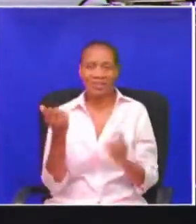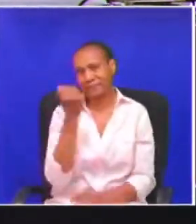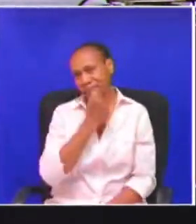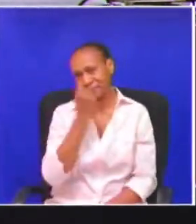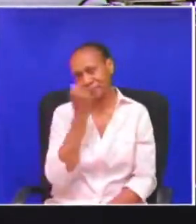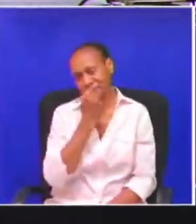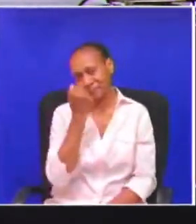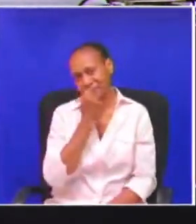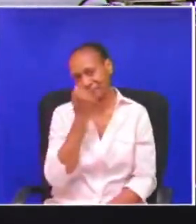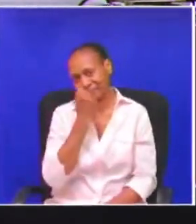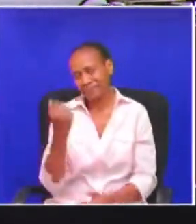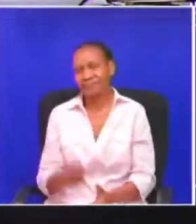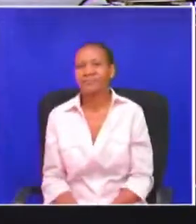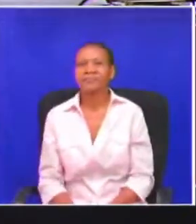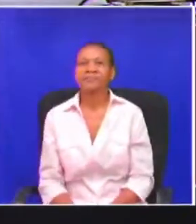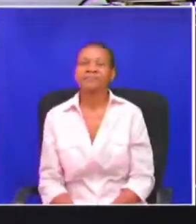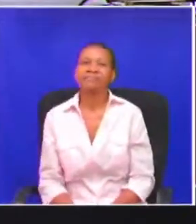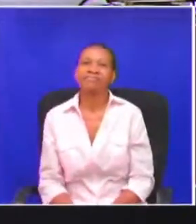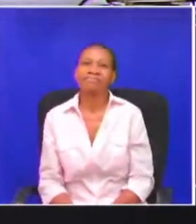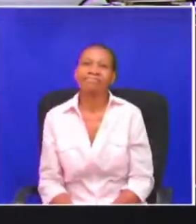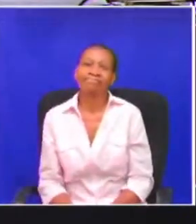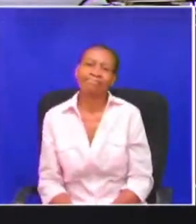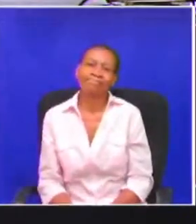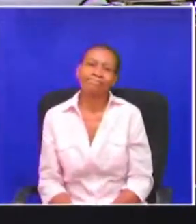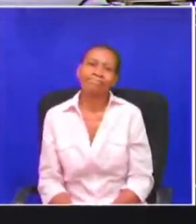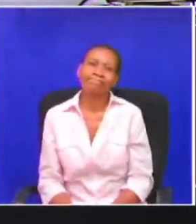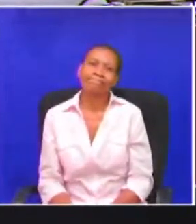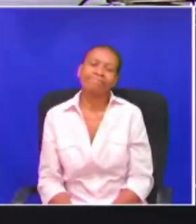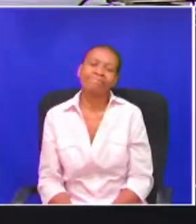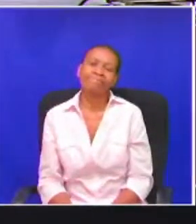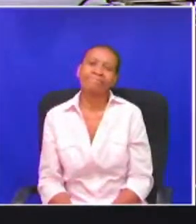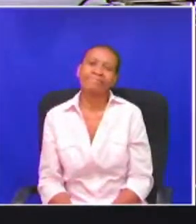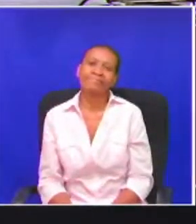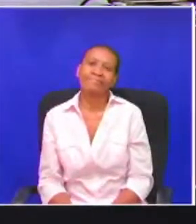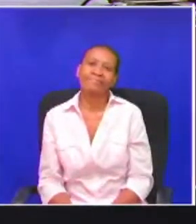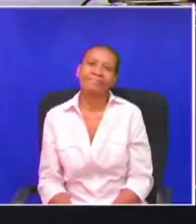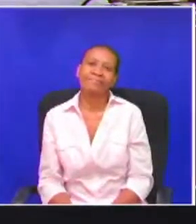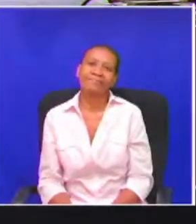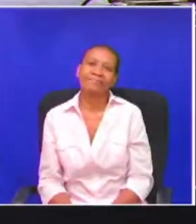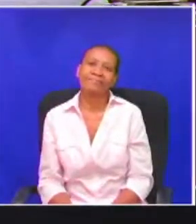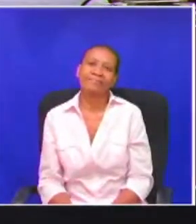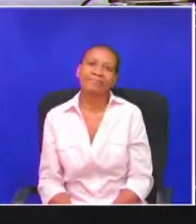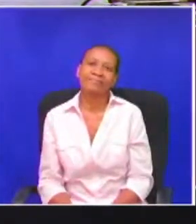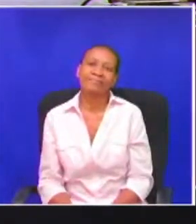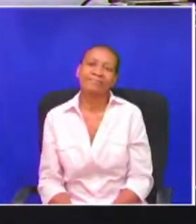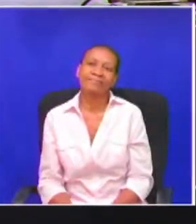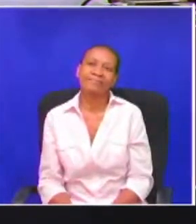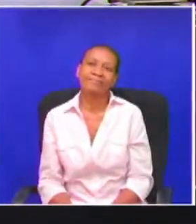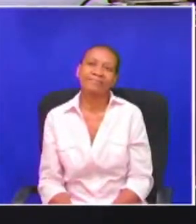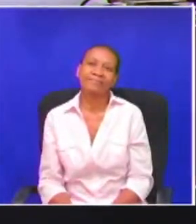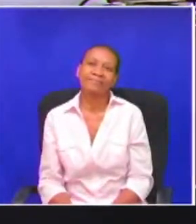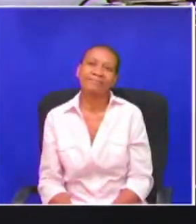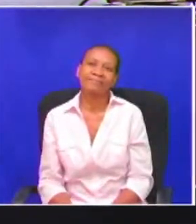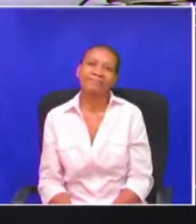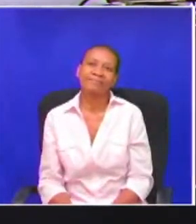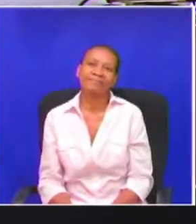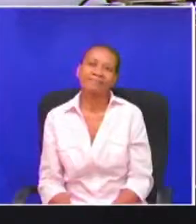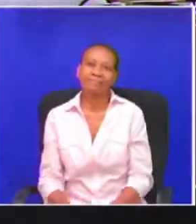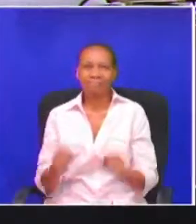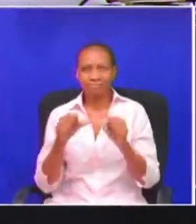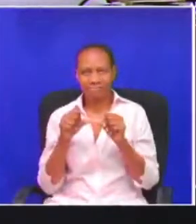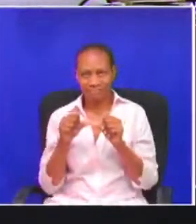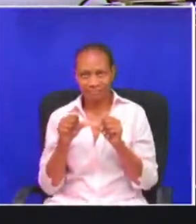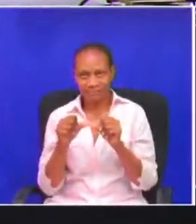di-deployment tsa mapodisa. Di-deployment tsena di etswa ke National Commissioner